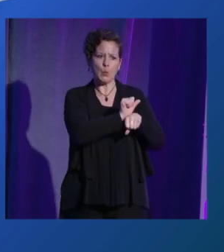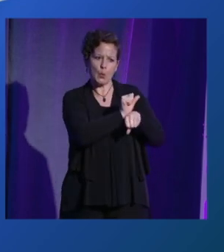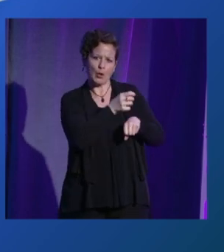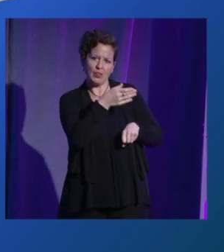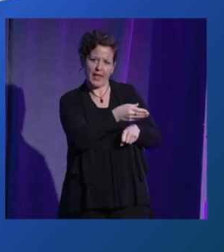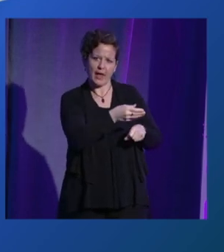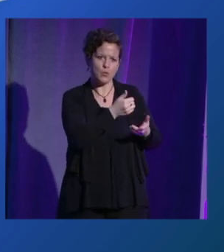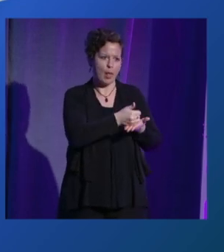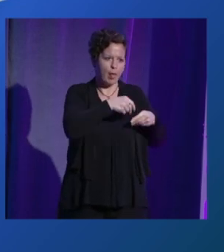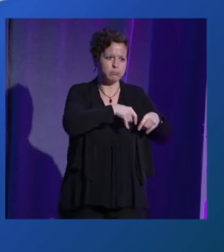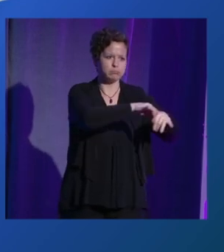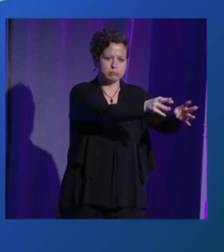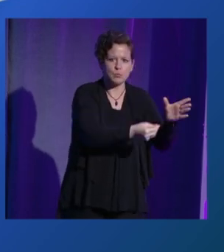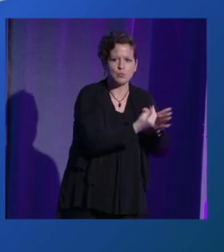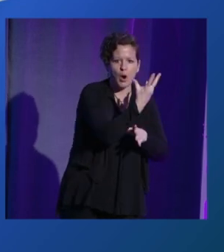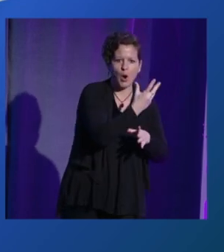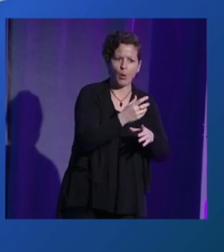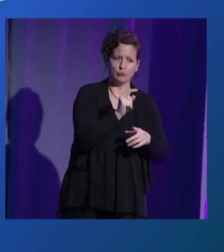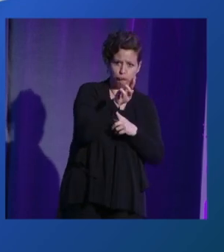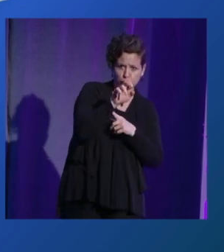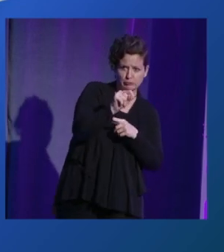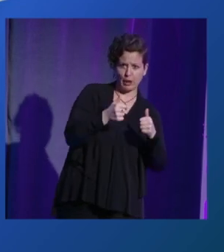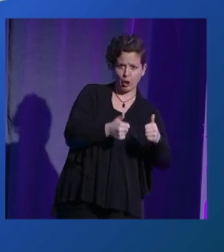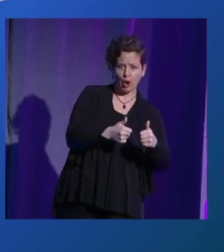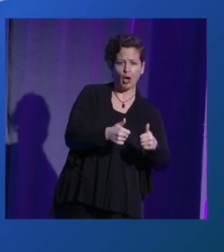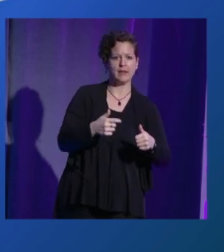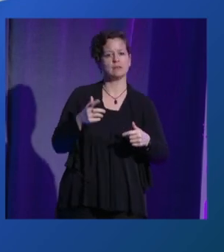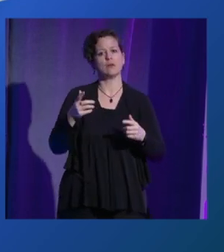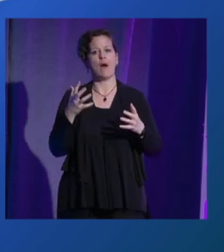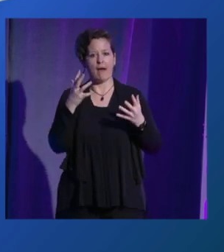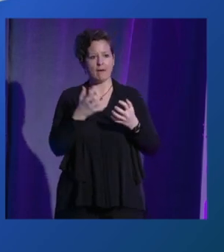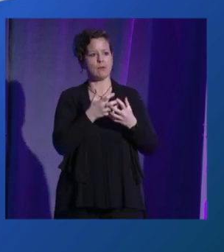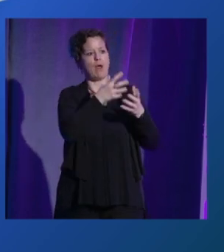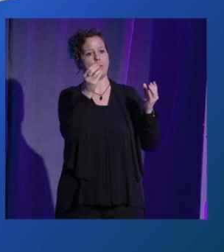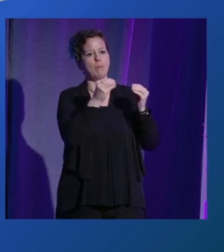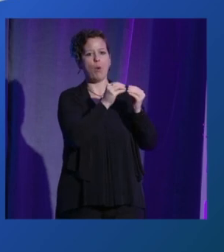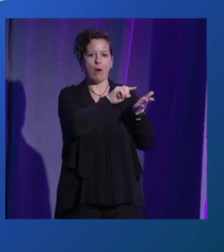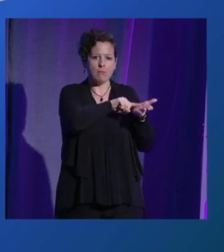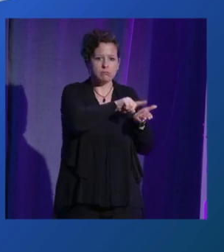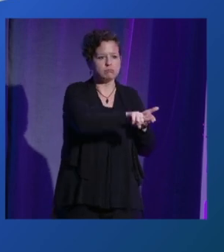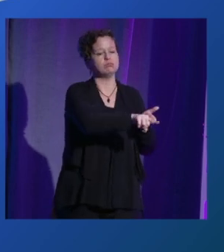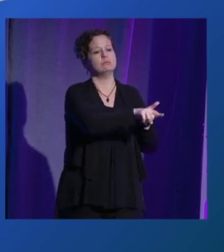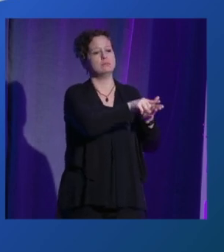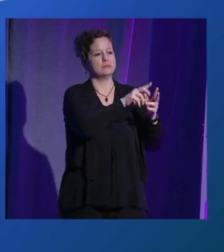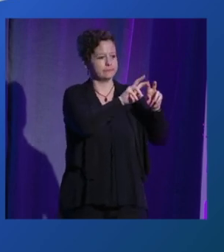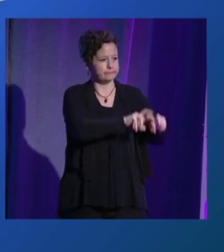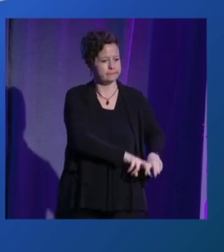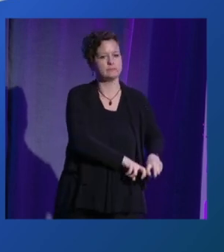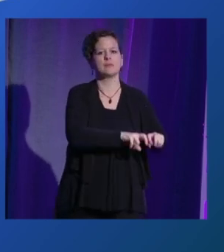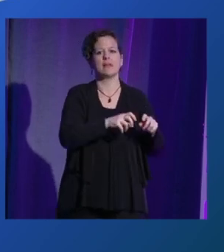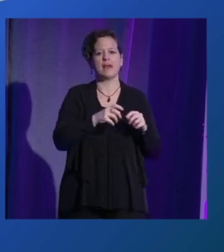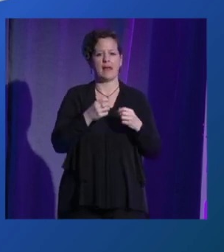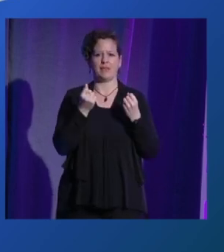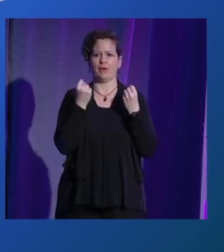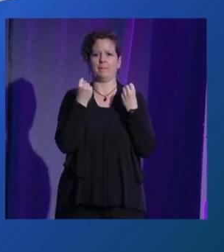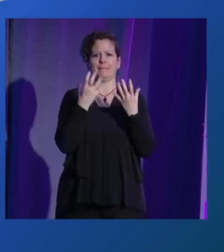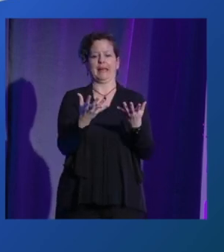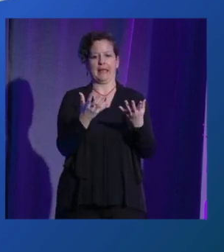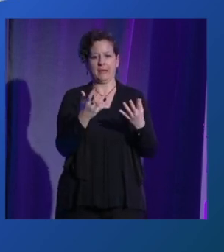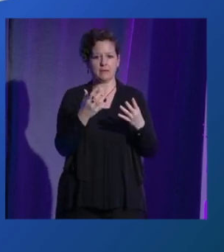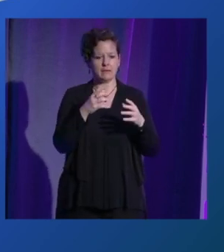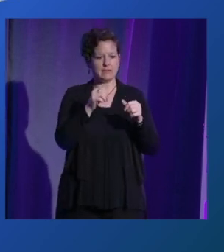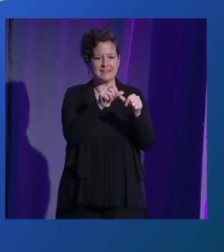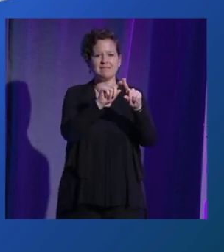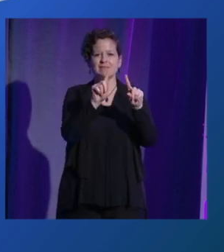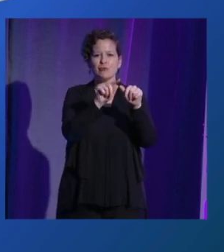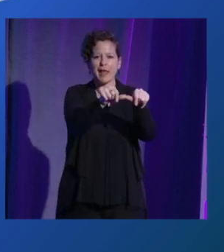forth and you know we we Source from about 200 million hectares of of of growing area around the world verifying you